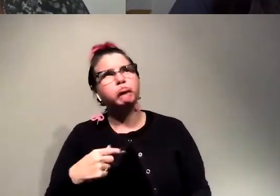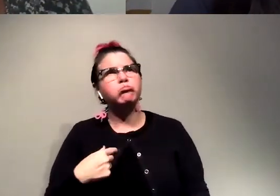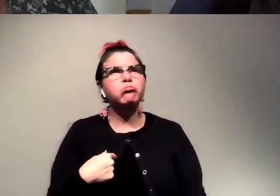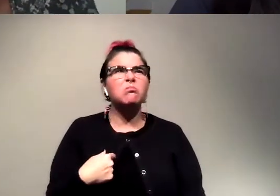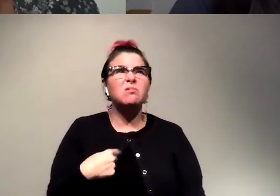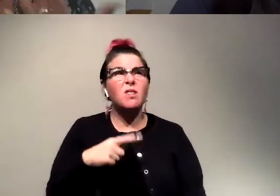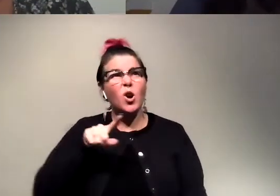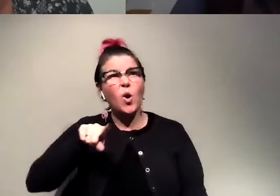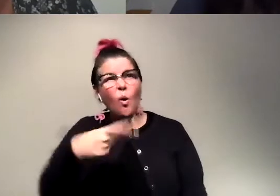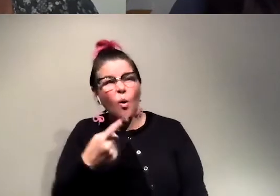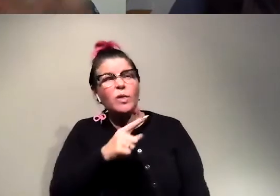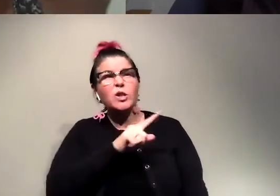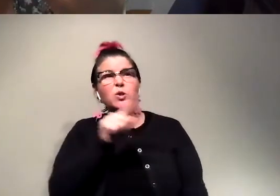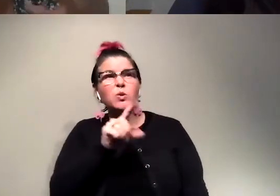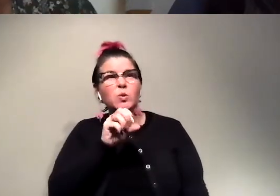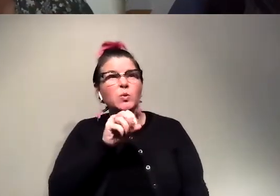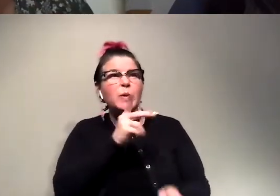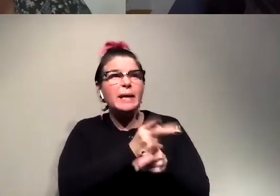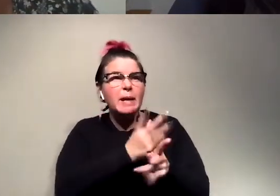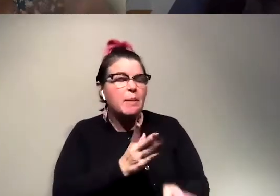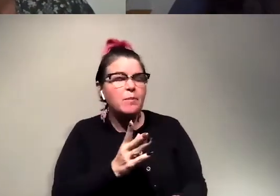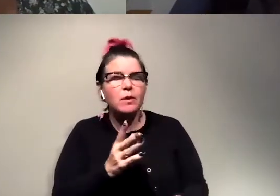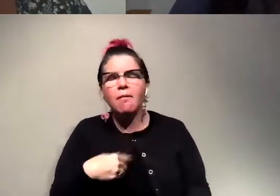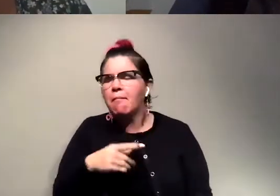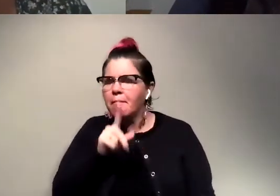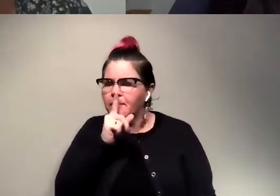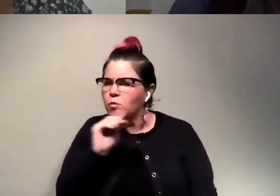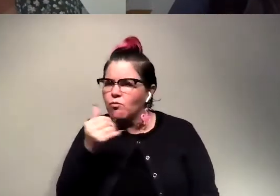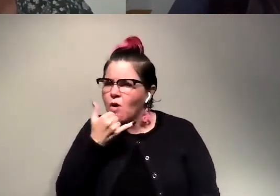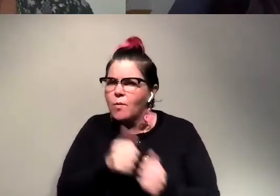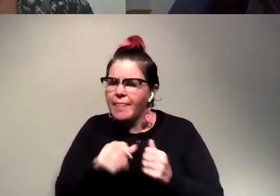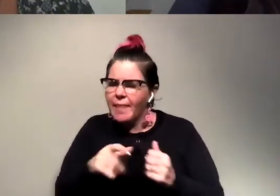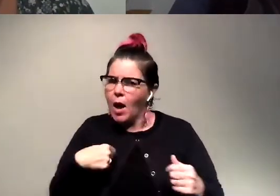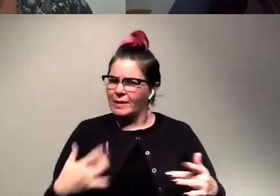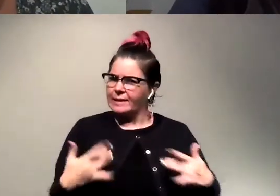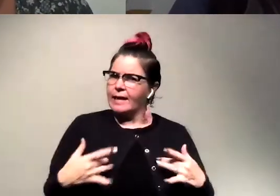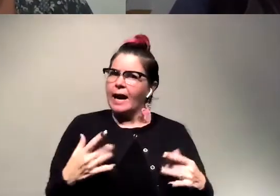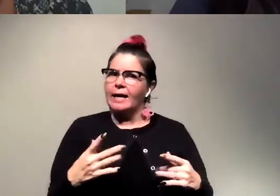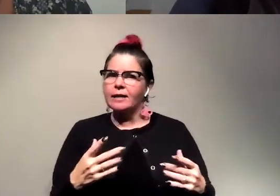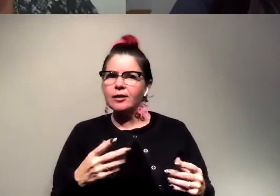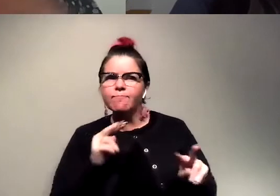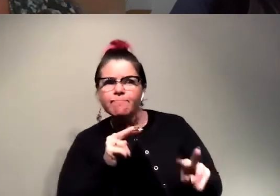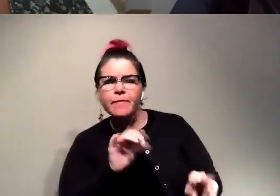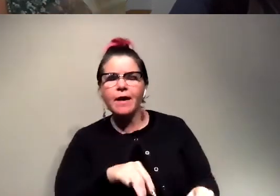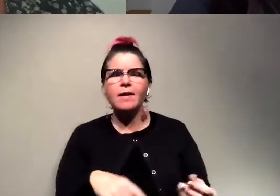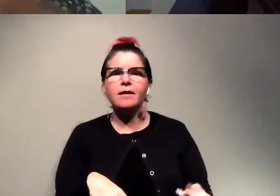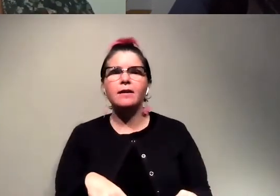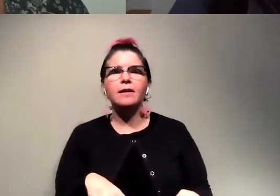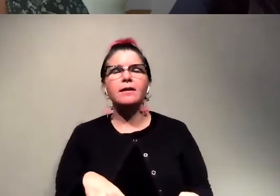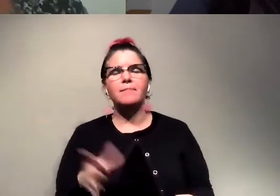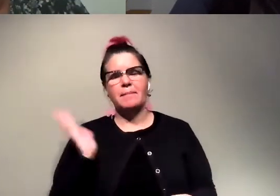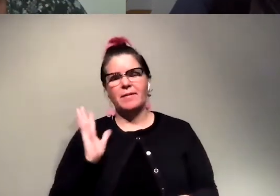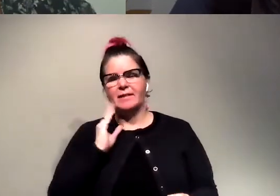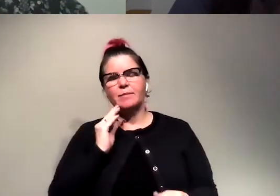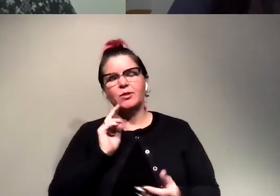a zookeeper. There's nothing wrong working as a zookeeper. I was really pumped about it too. And past experiences at the university